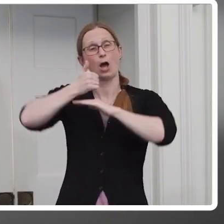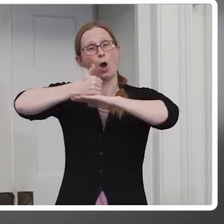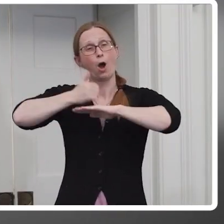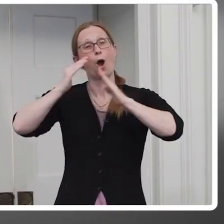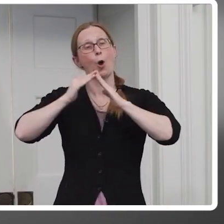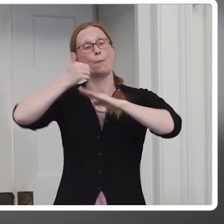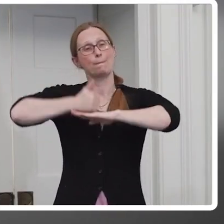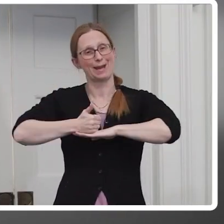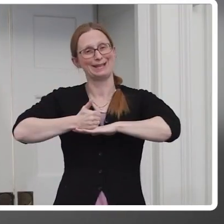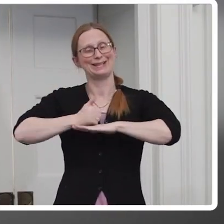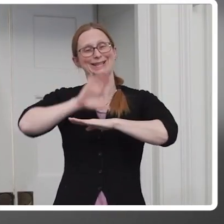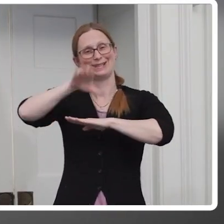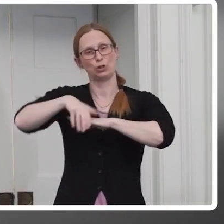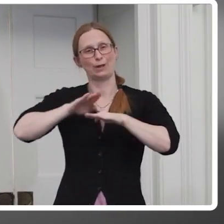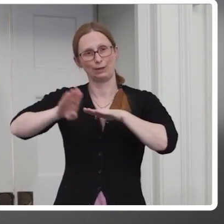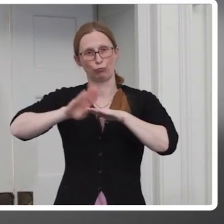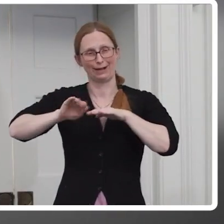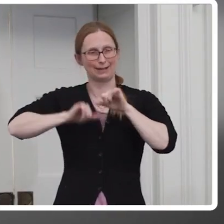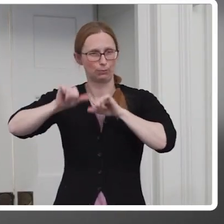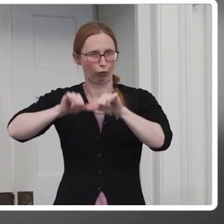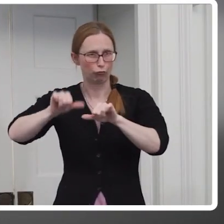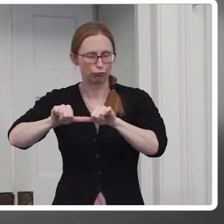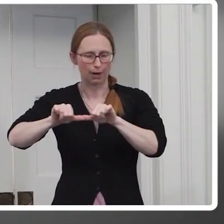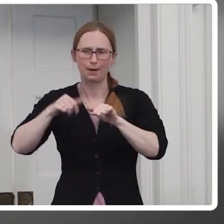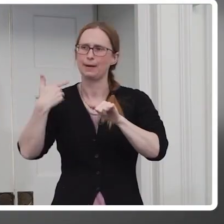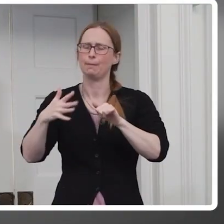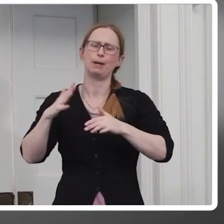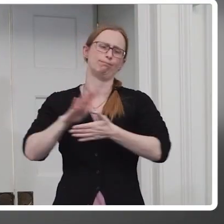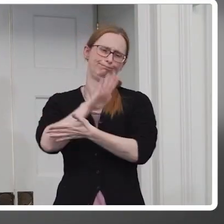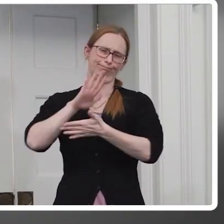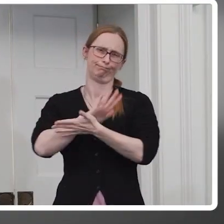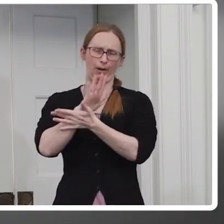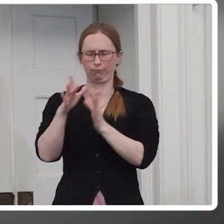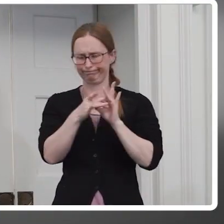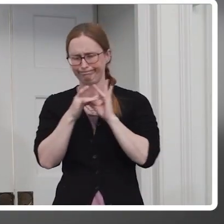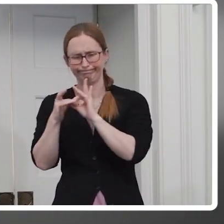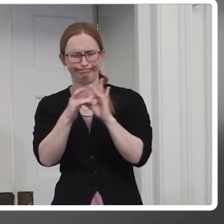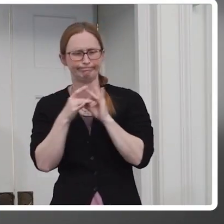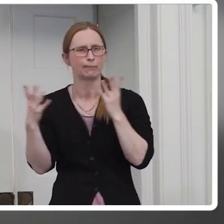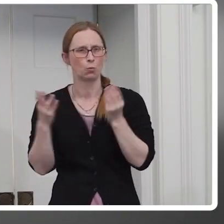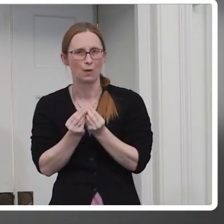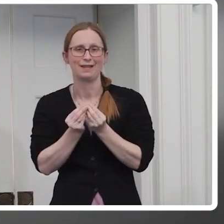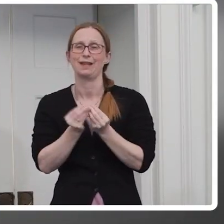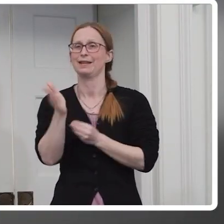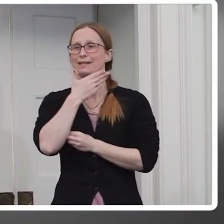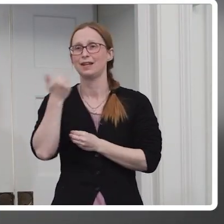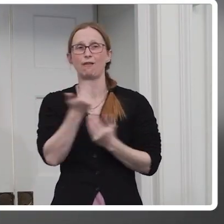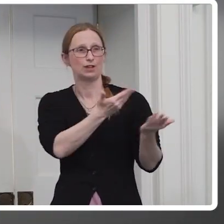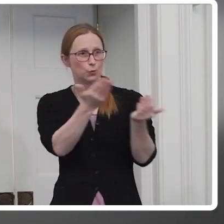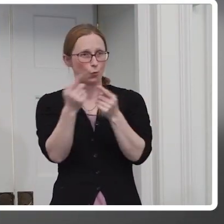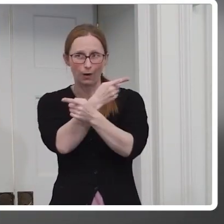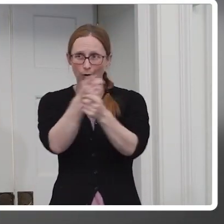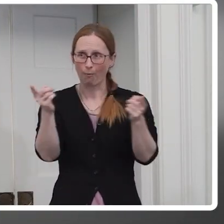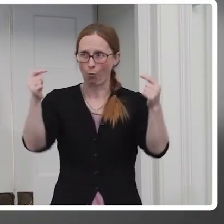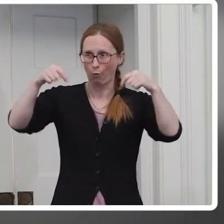pilot for their home-based situated practice programme. And it's been an absolute pleasure to work on this together, and a pleasure